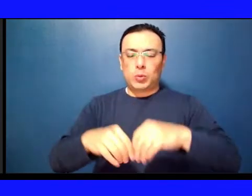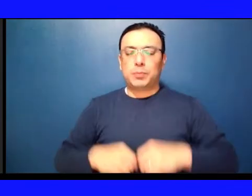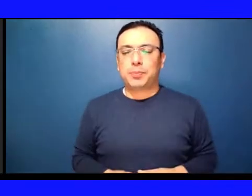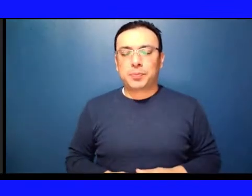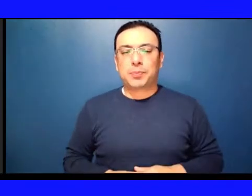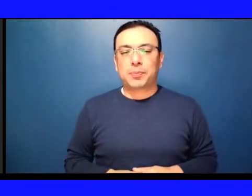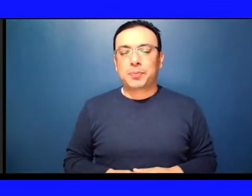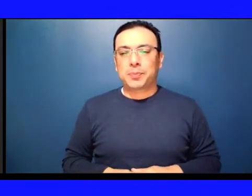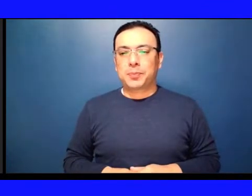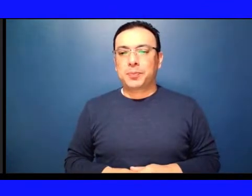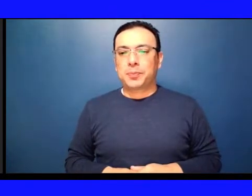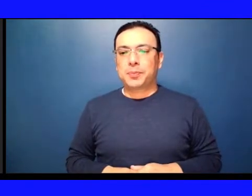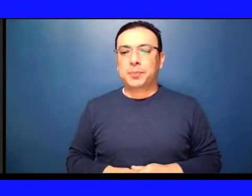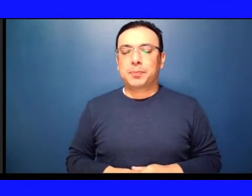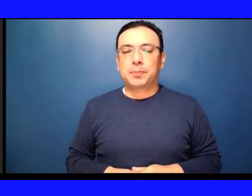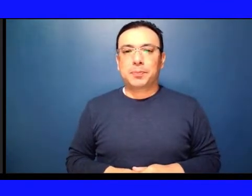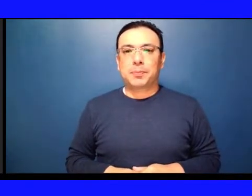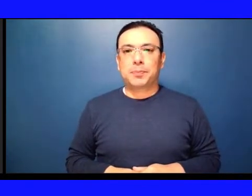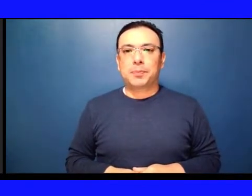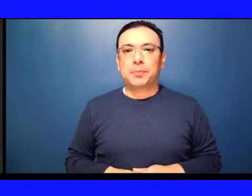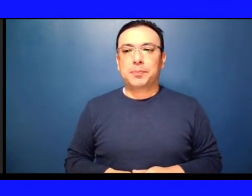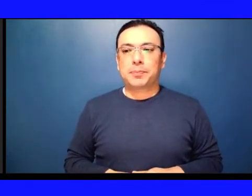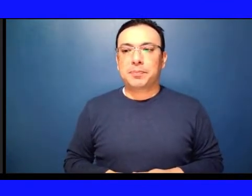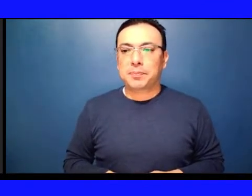you're targeting and where you want to dive in. So